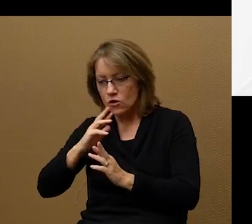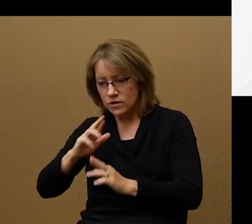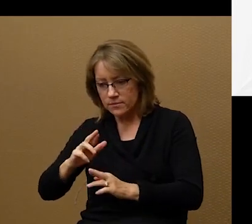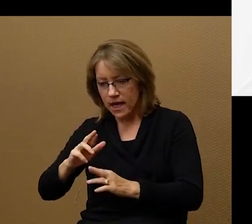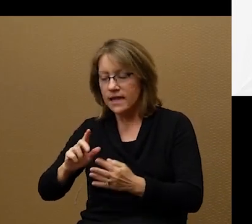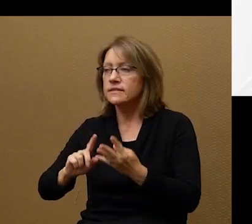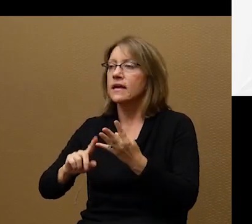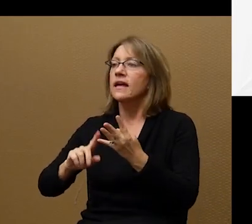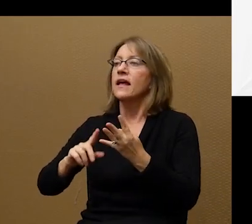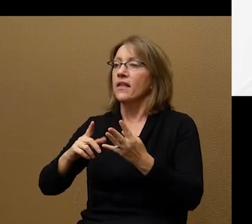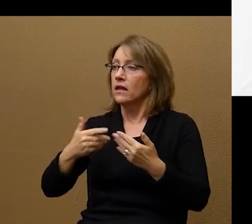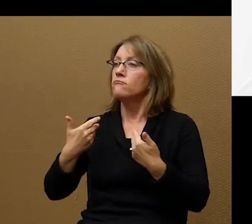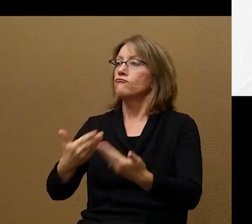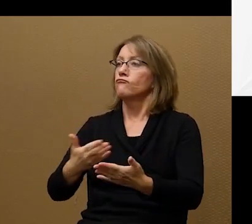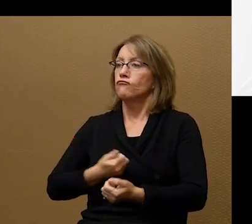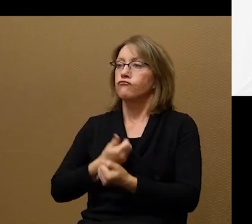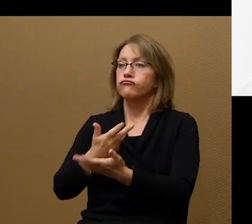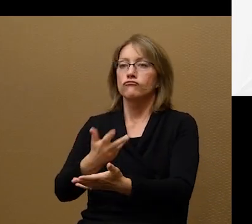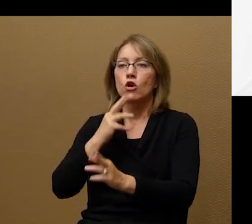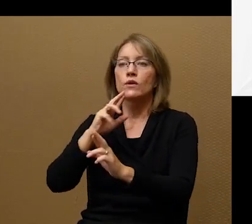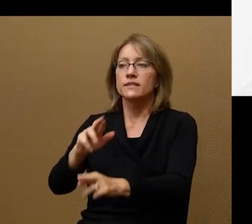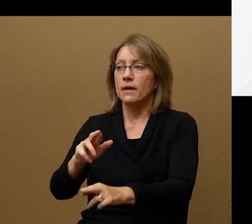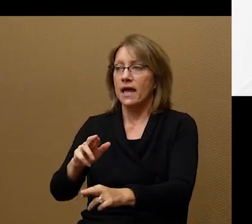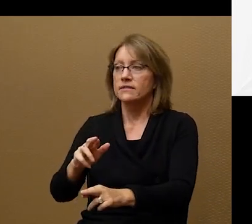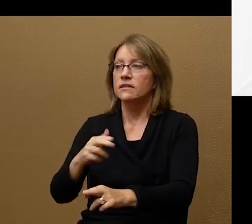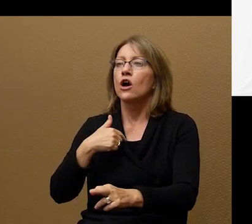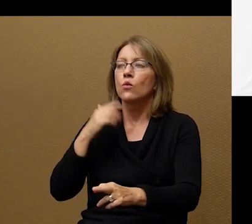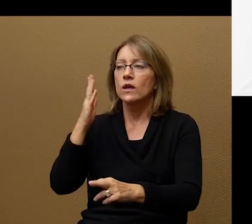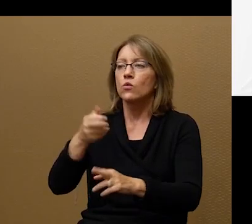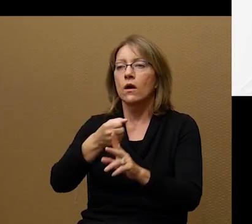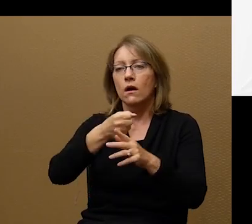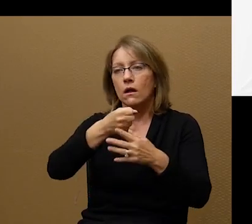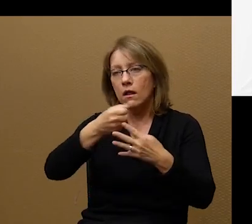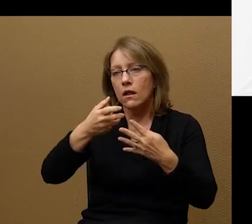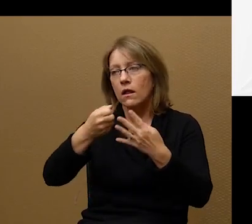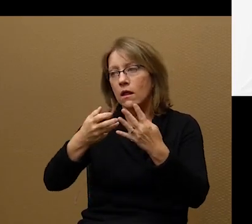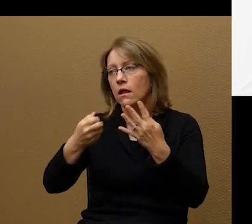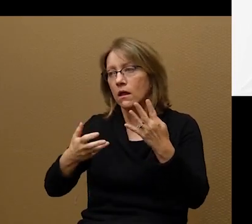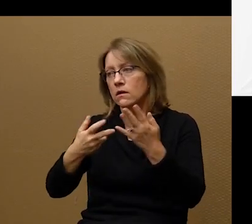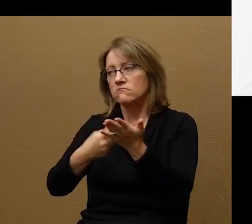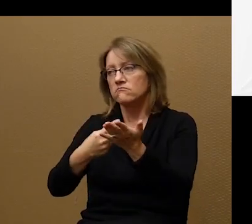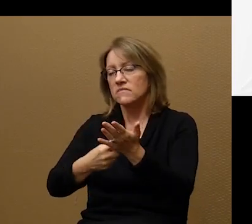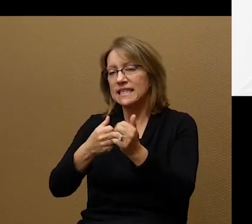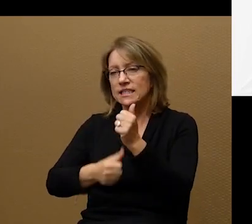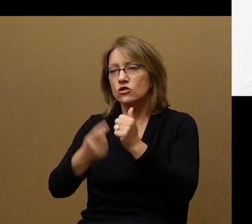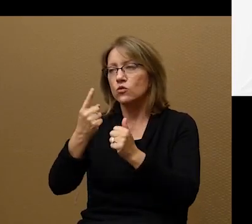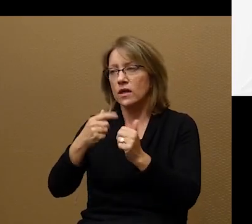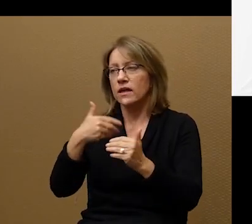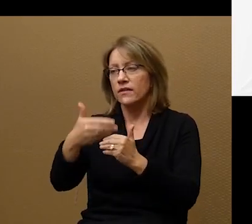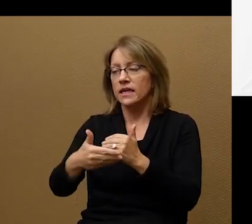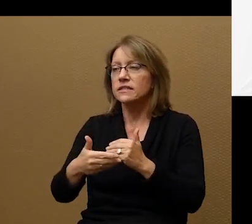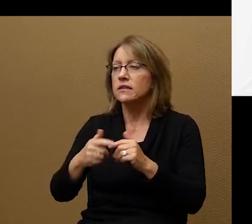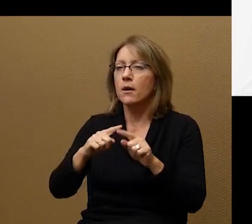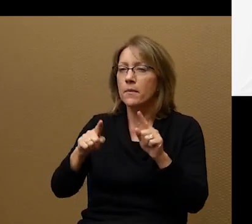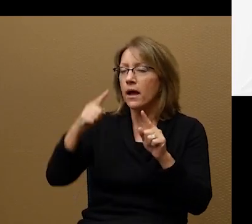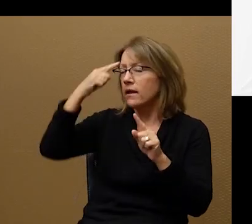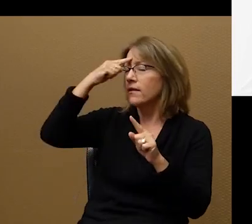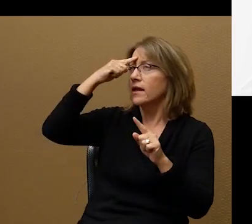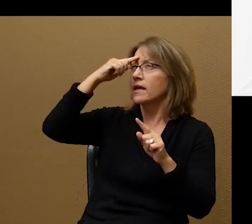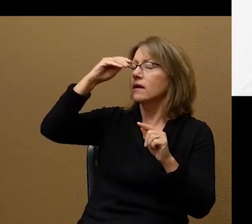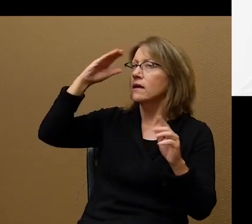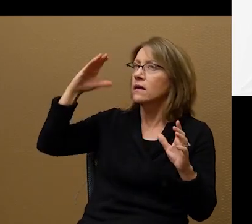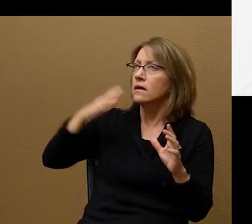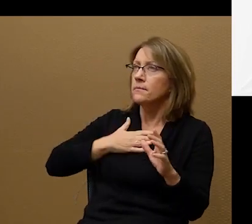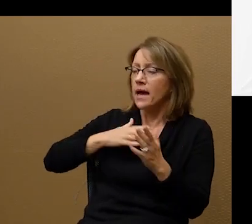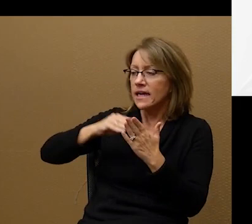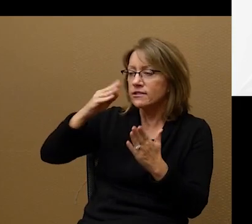of a response. So we'll dive a little bit more into this on the next slide. But just think about your students and